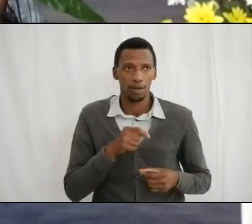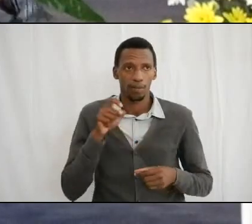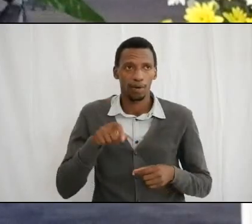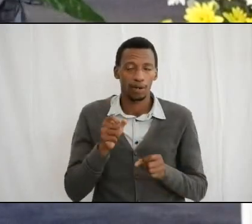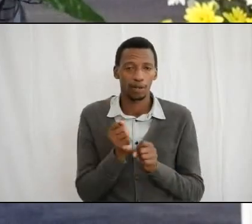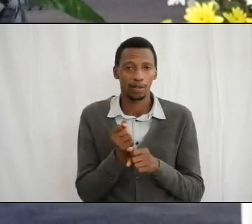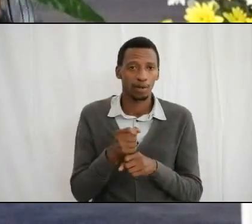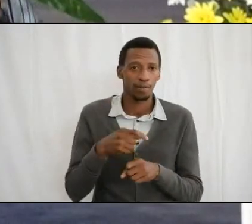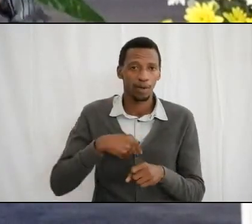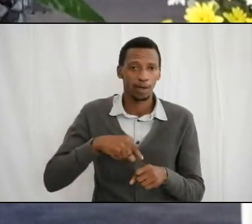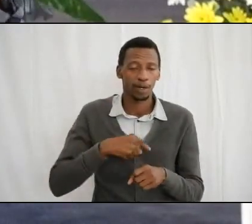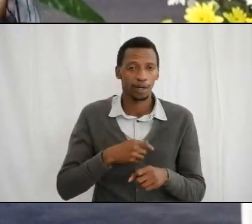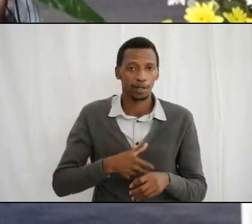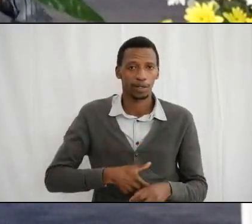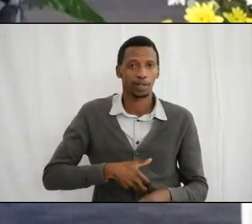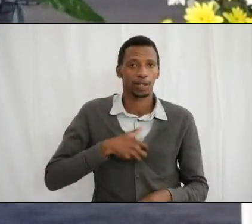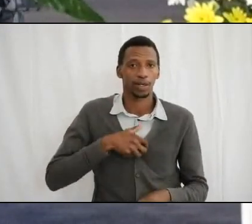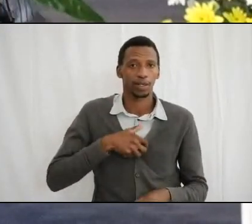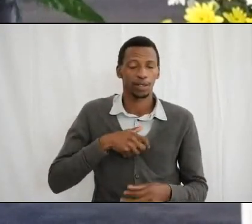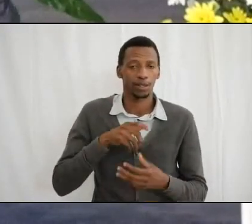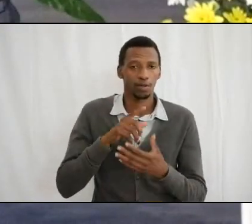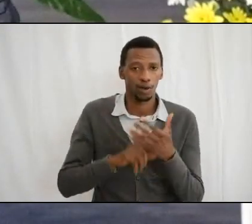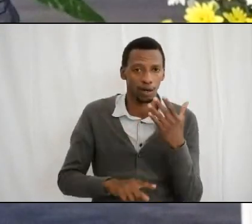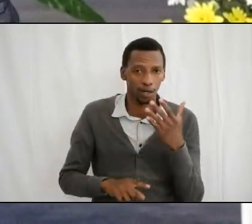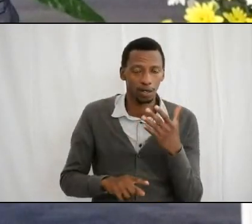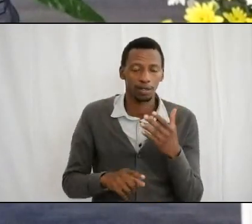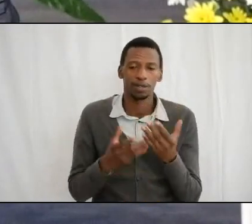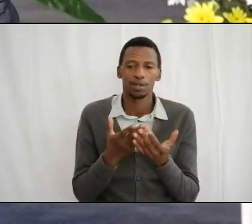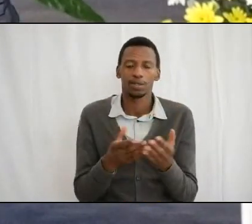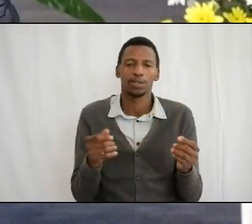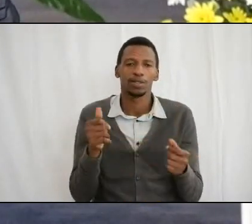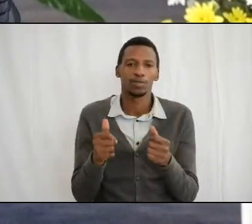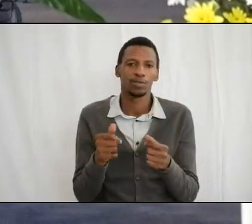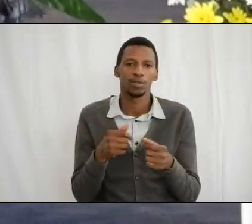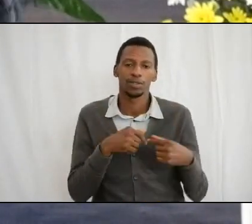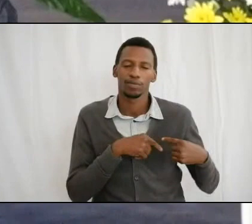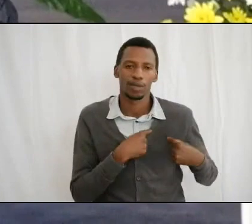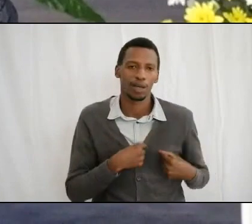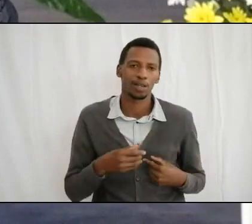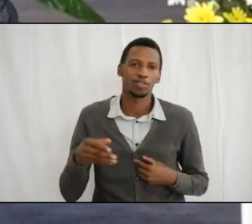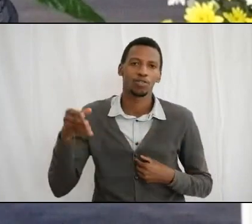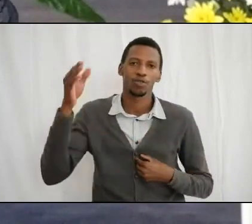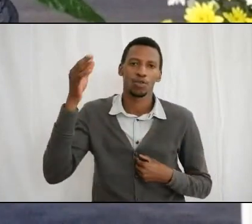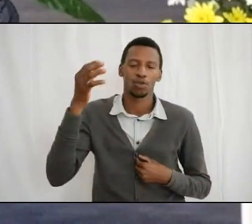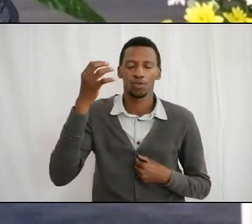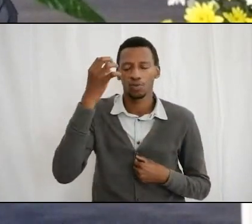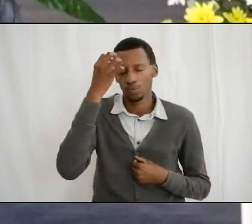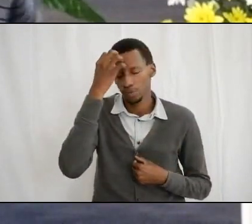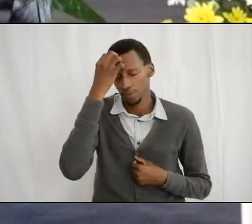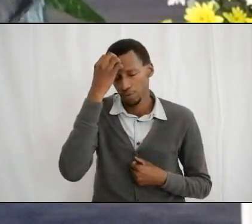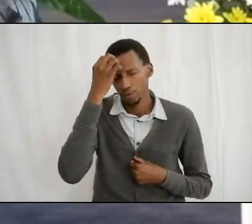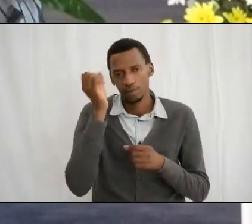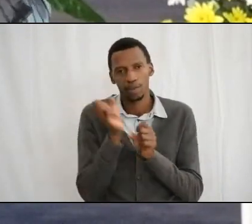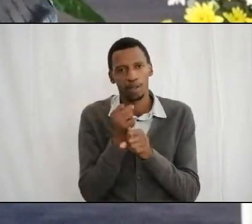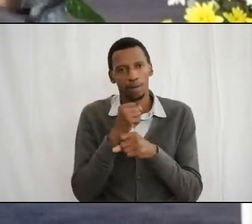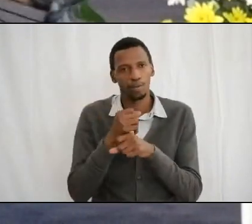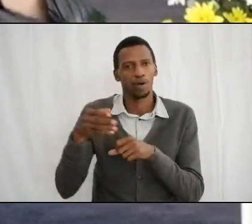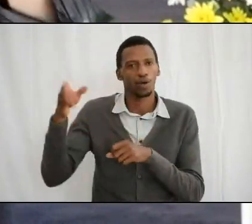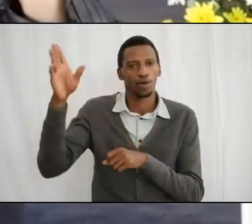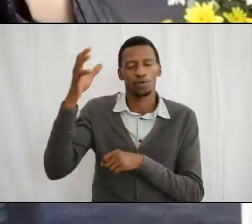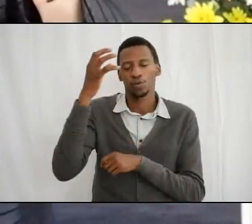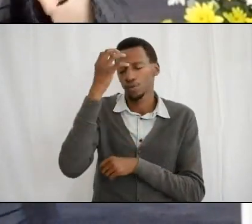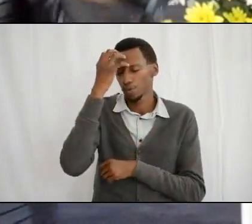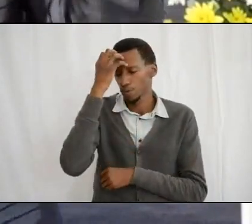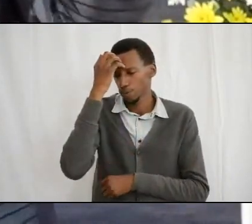angry, are the things that break God's heart, that make God angry. And it